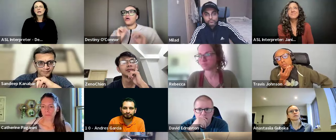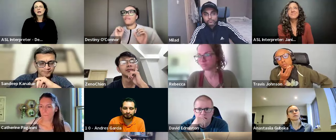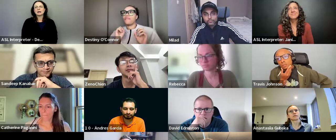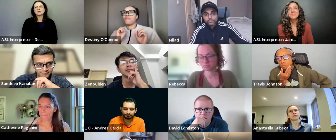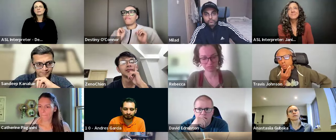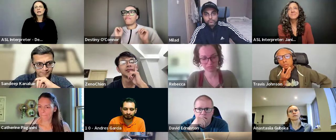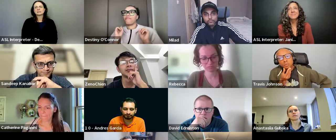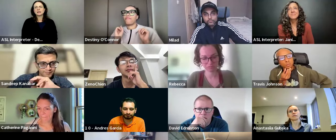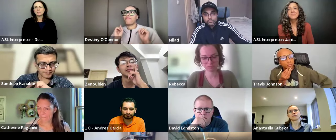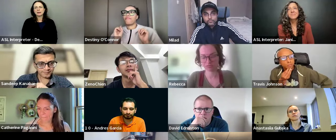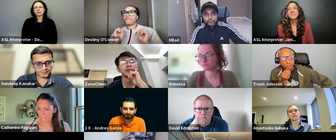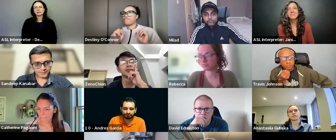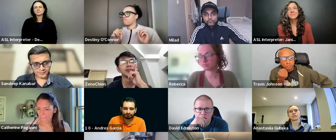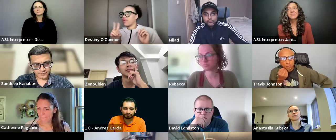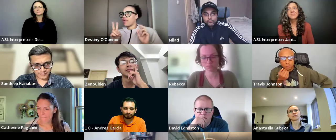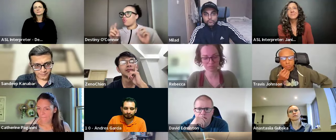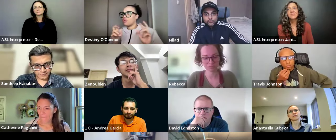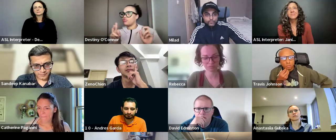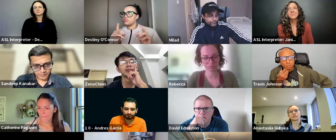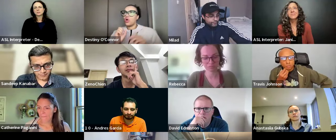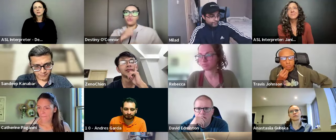All right, next topic.